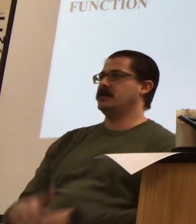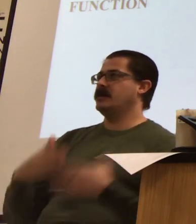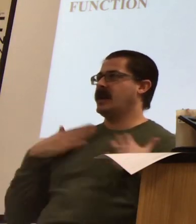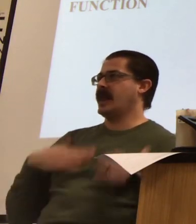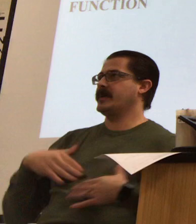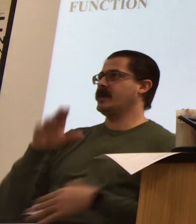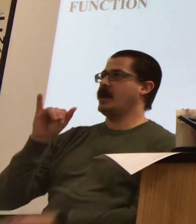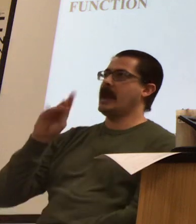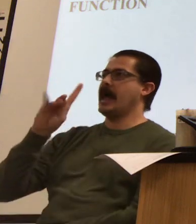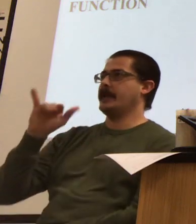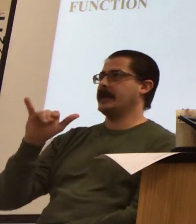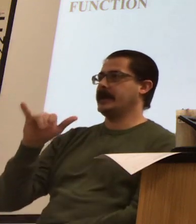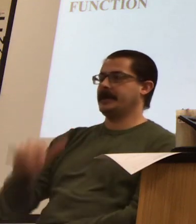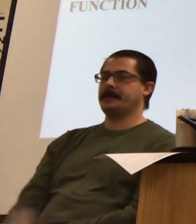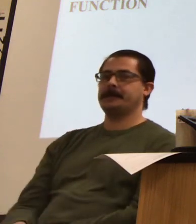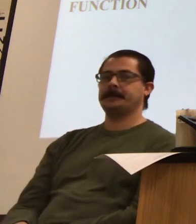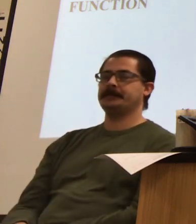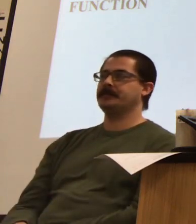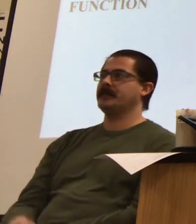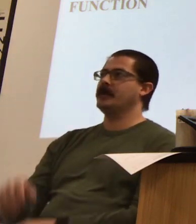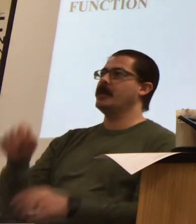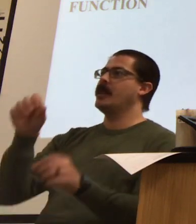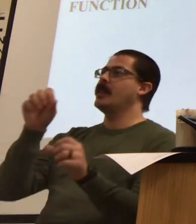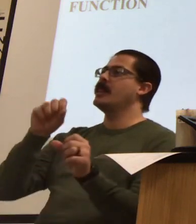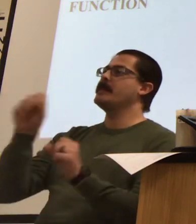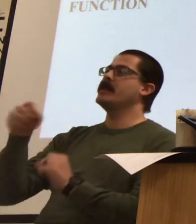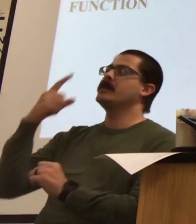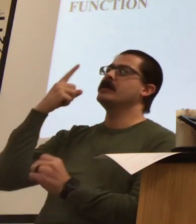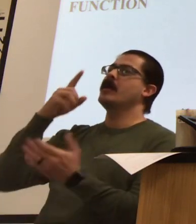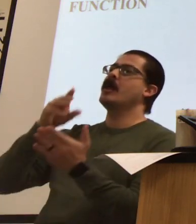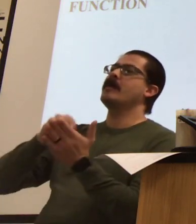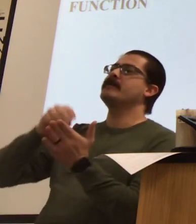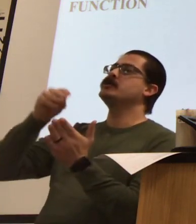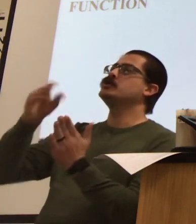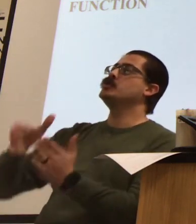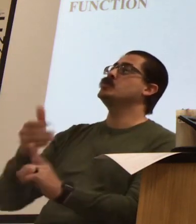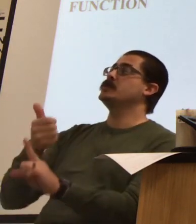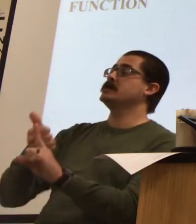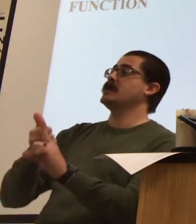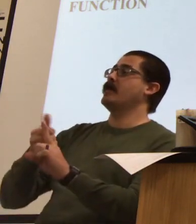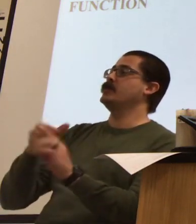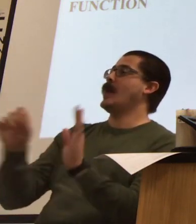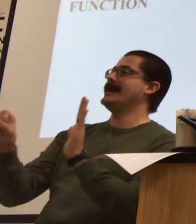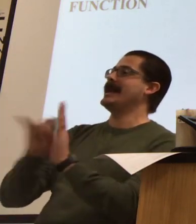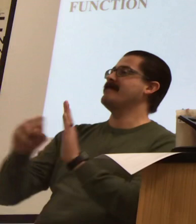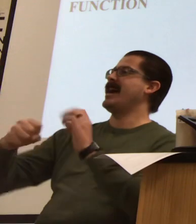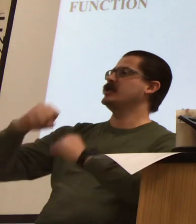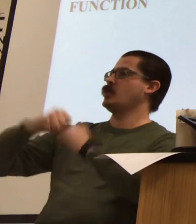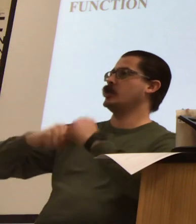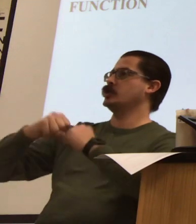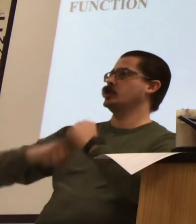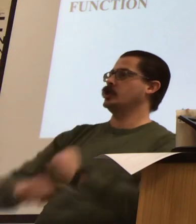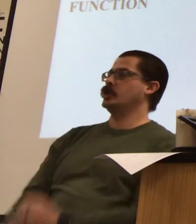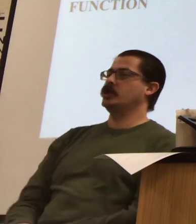is the ability of a student to identify structures.